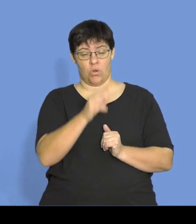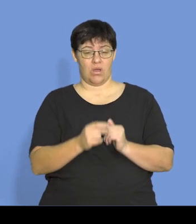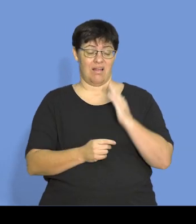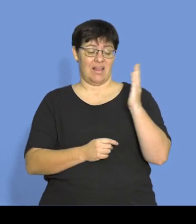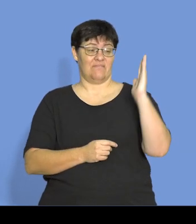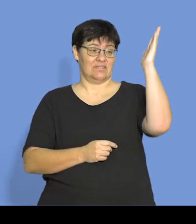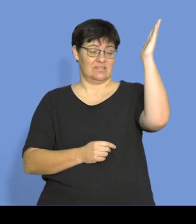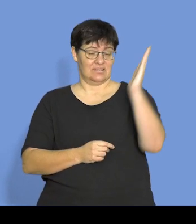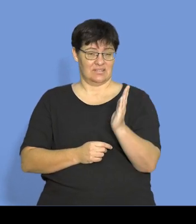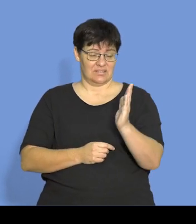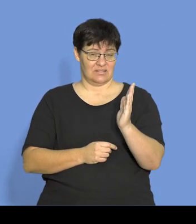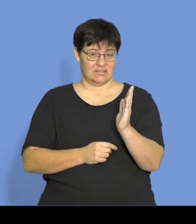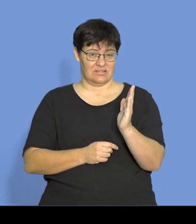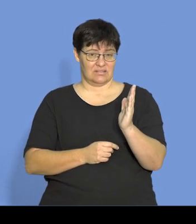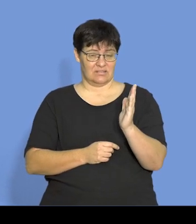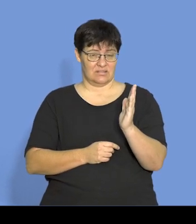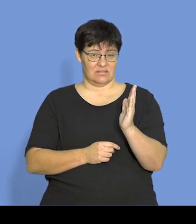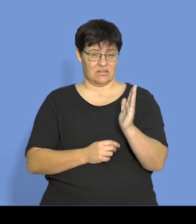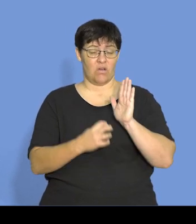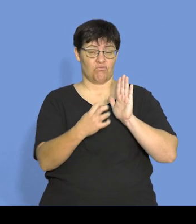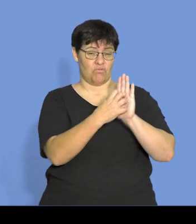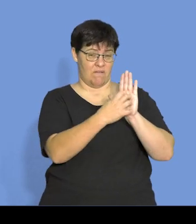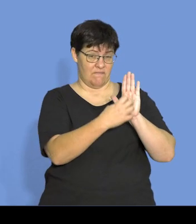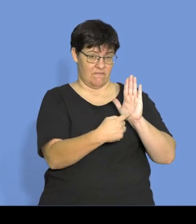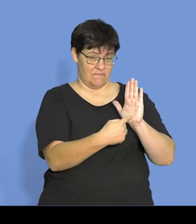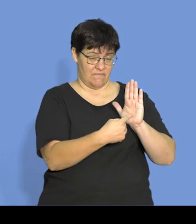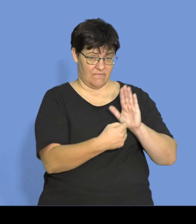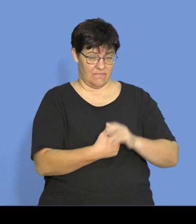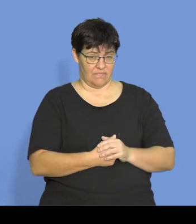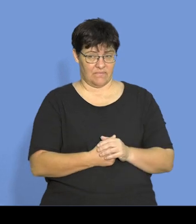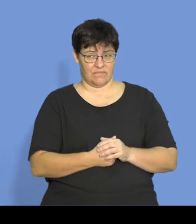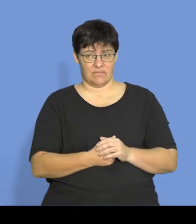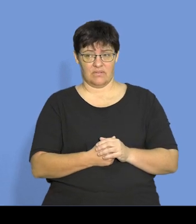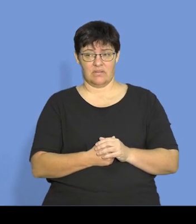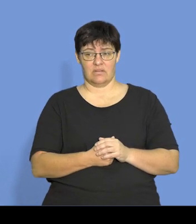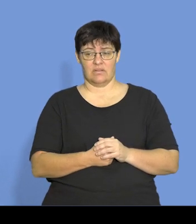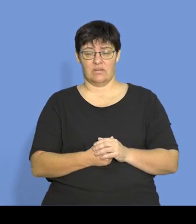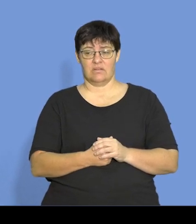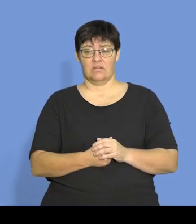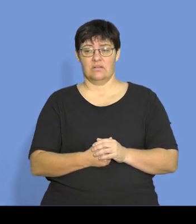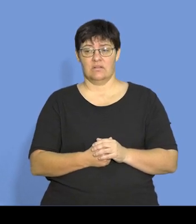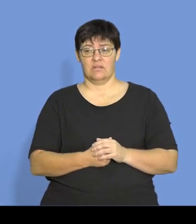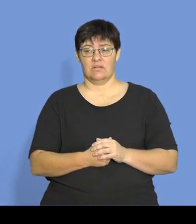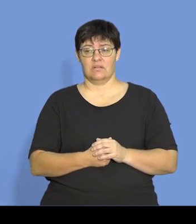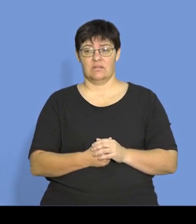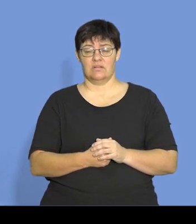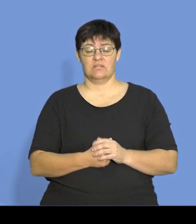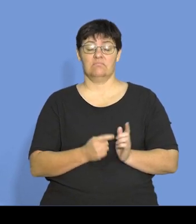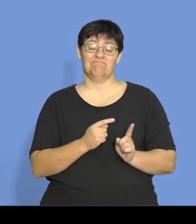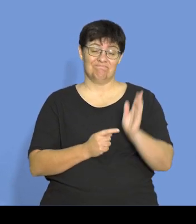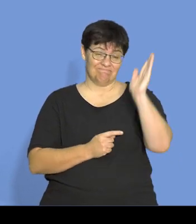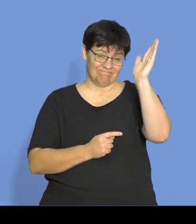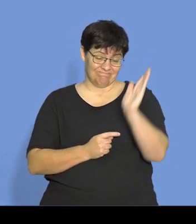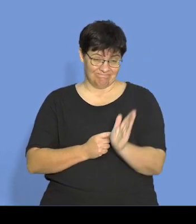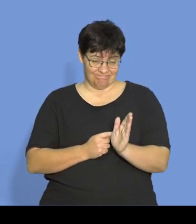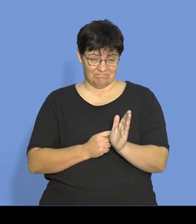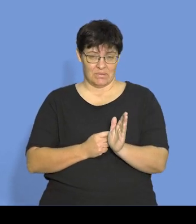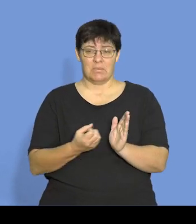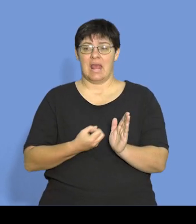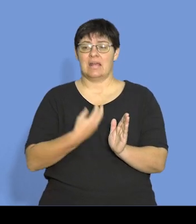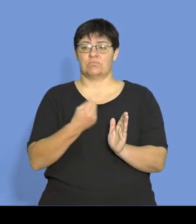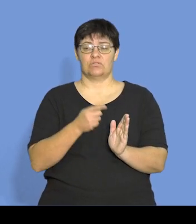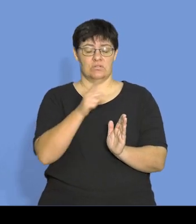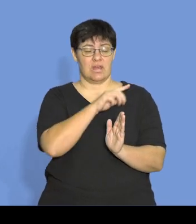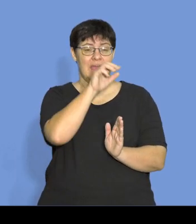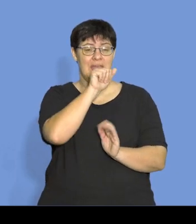of the inequality, of this graph, I mean, everything that we have here will make this